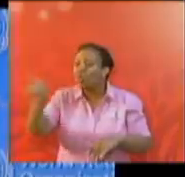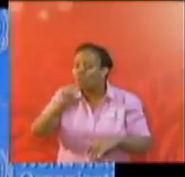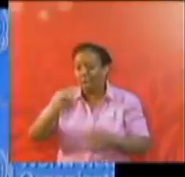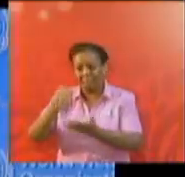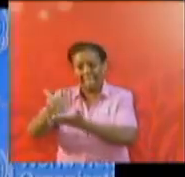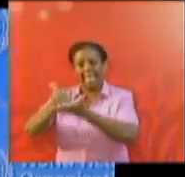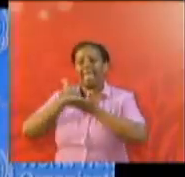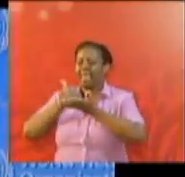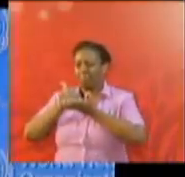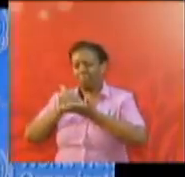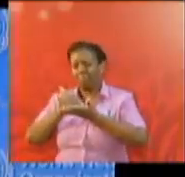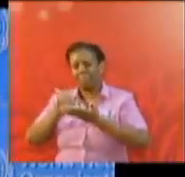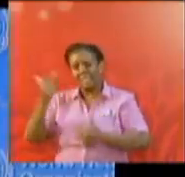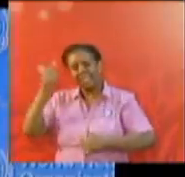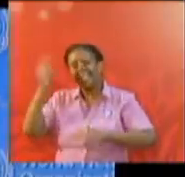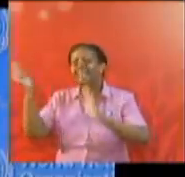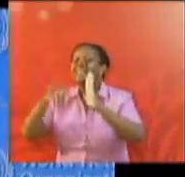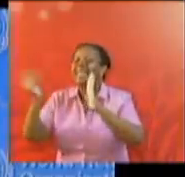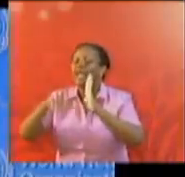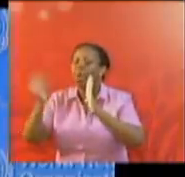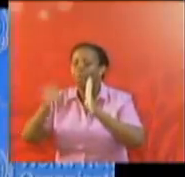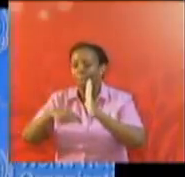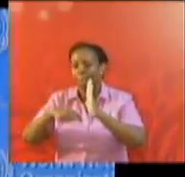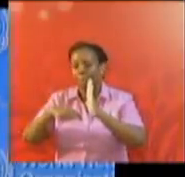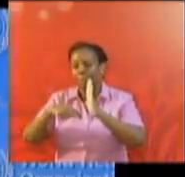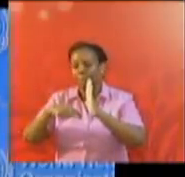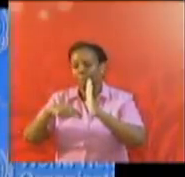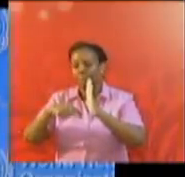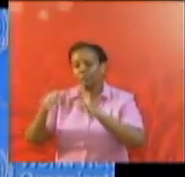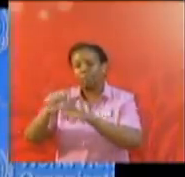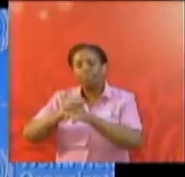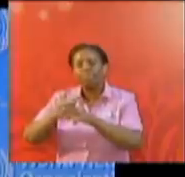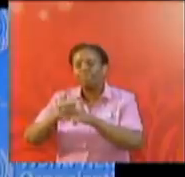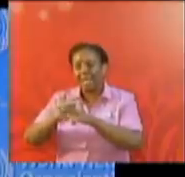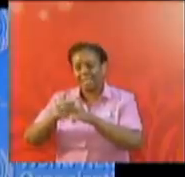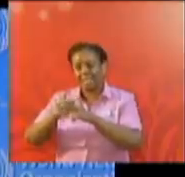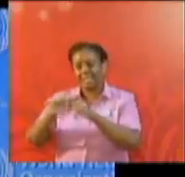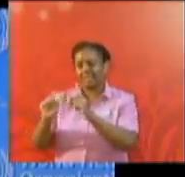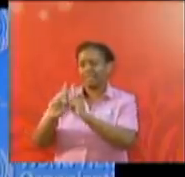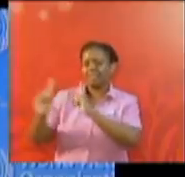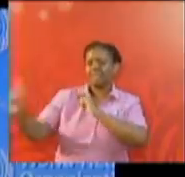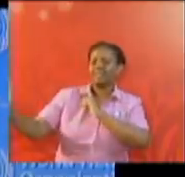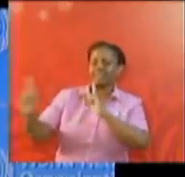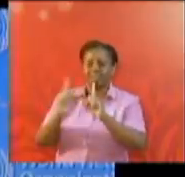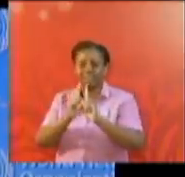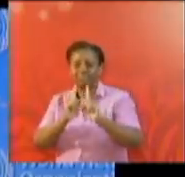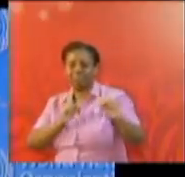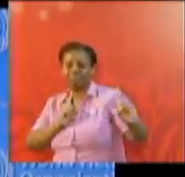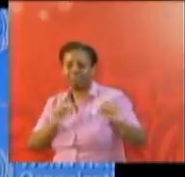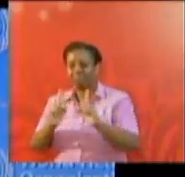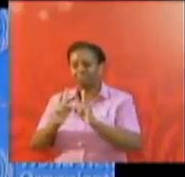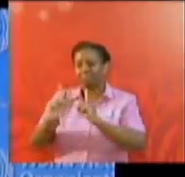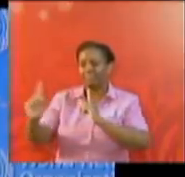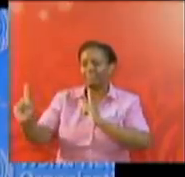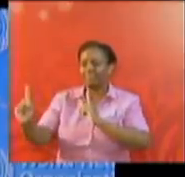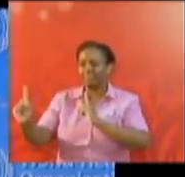stay home. You can practice physical distancing from others. You can avoid crowded places. You can avoid enclosed settings that